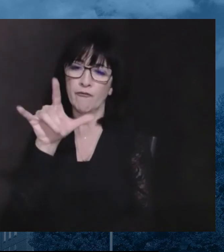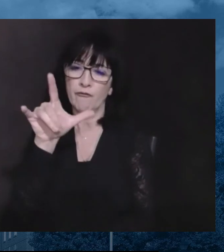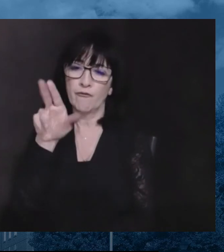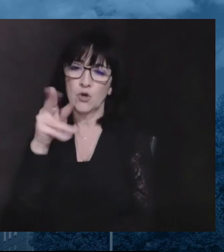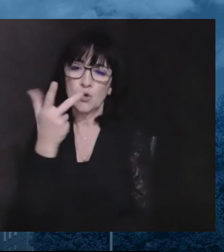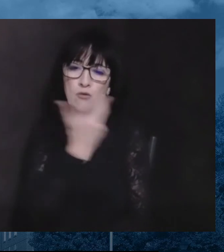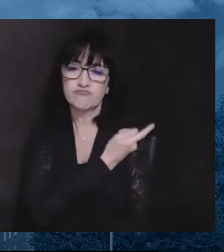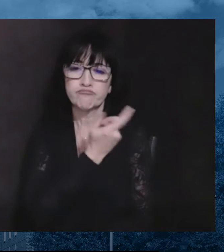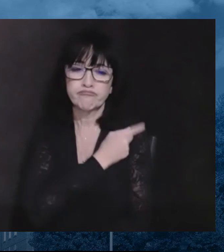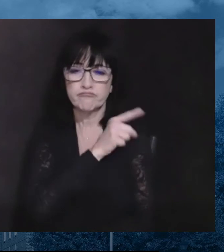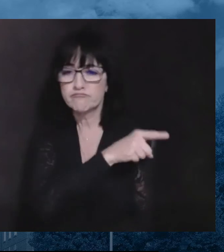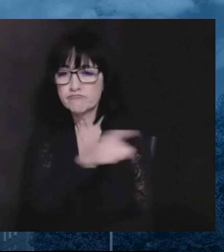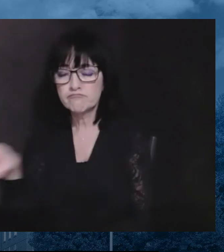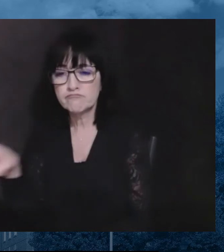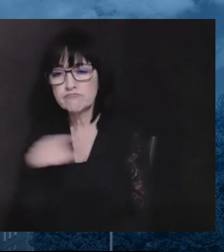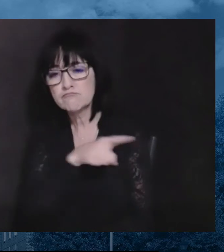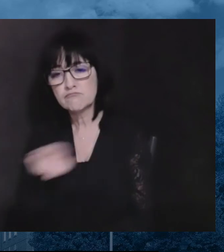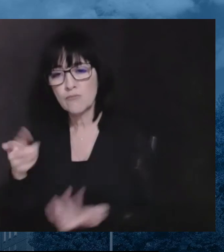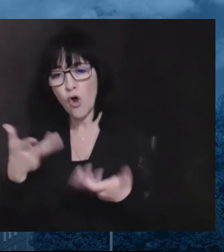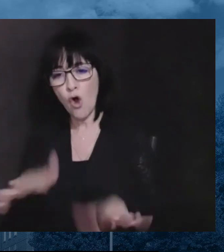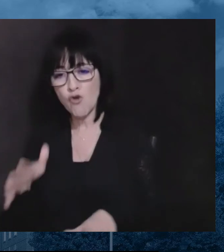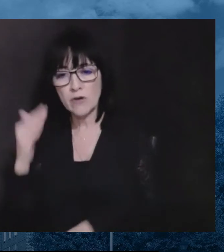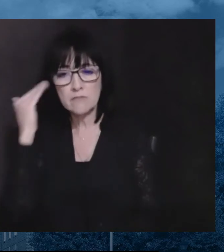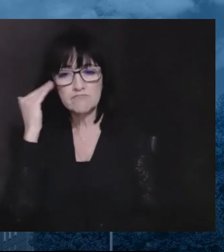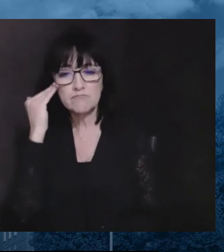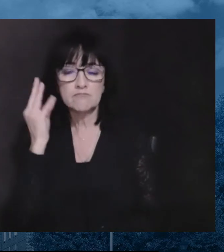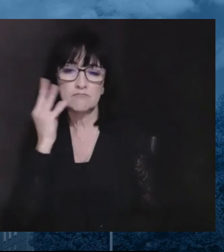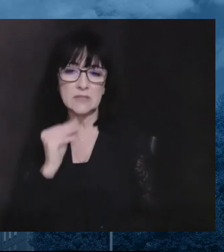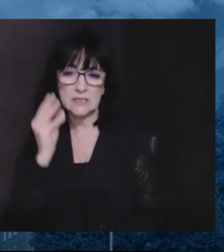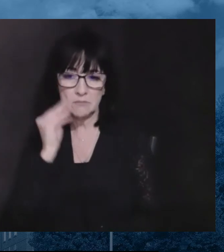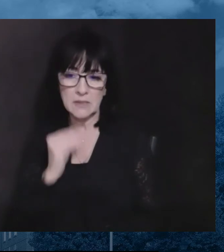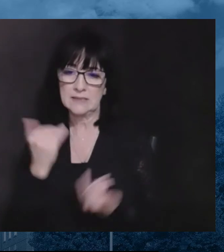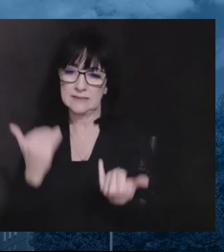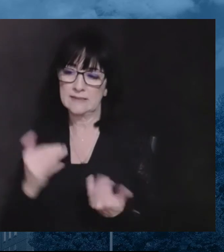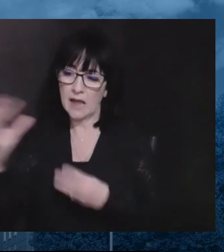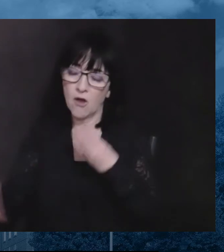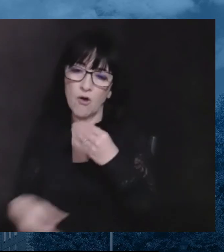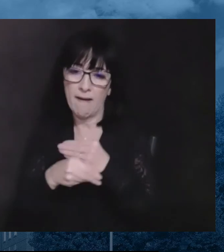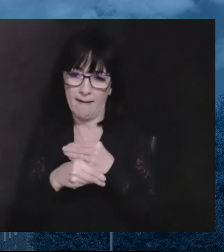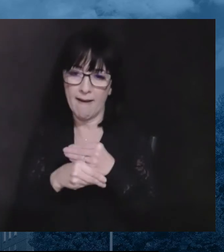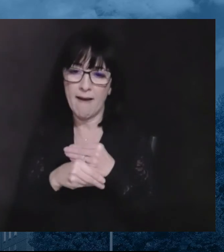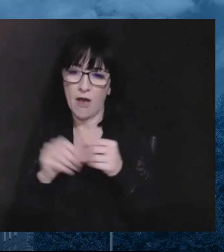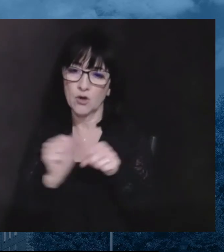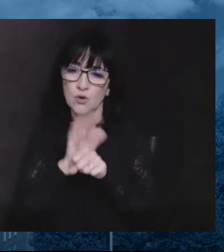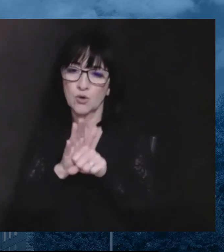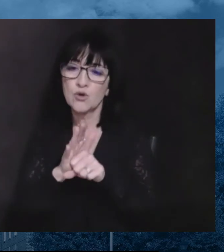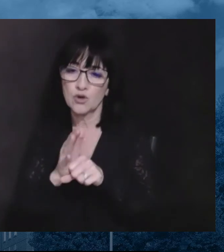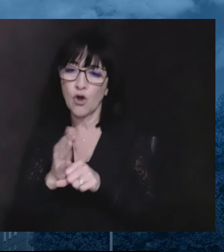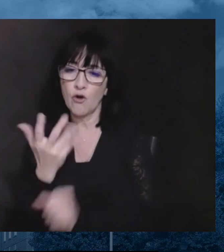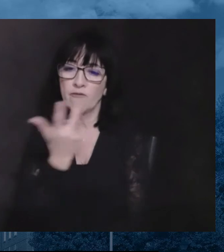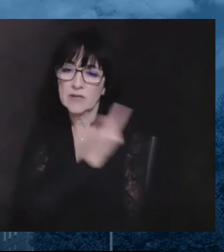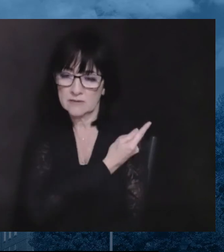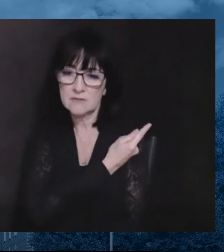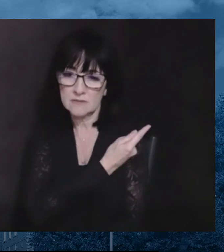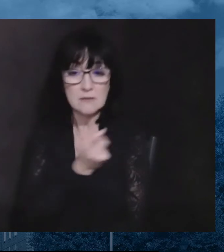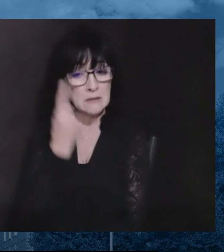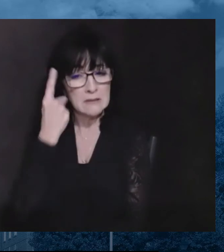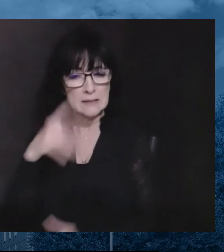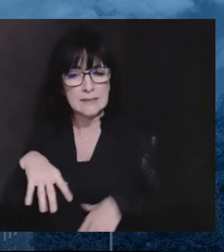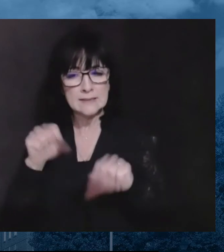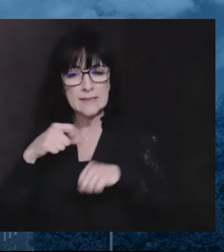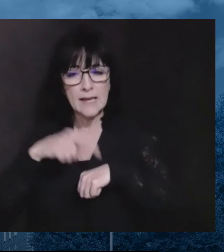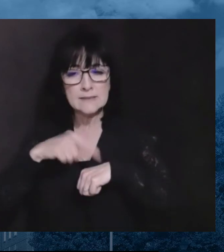are on board and getting this new process of this new vaccine, which takes a little bit of time,